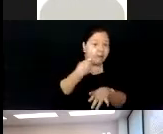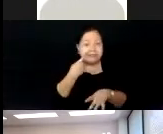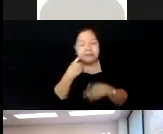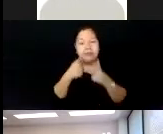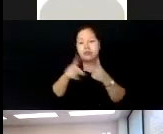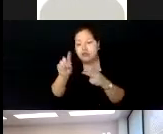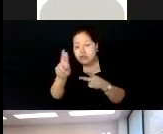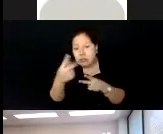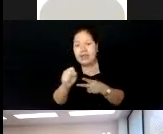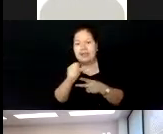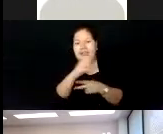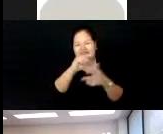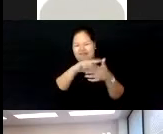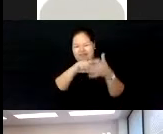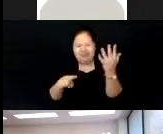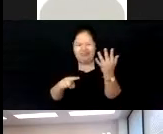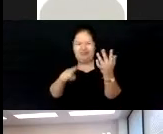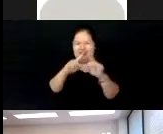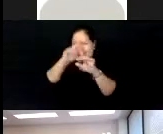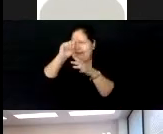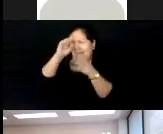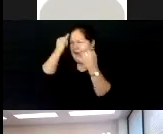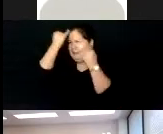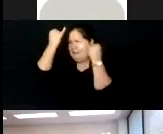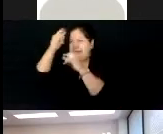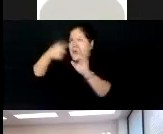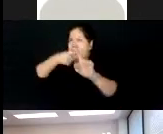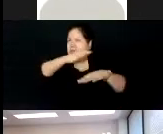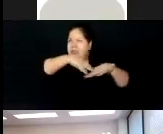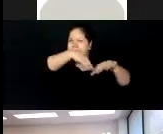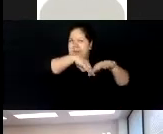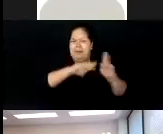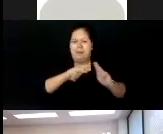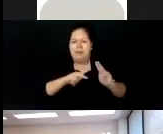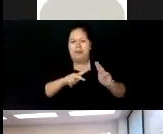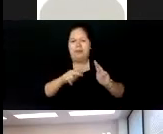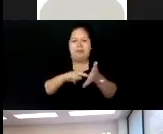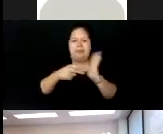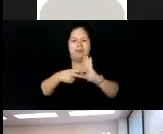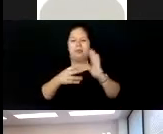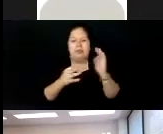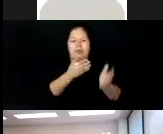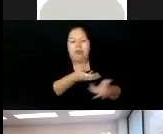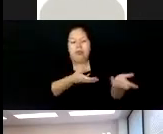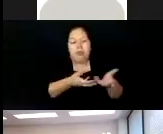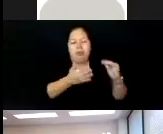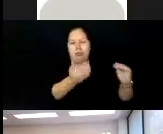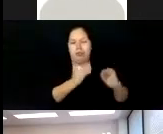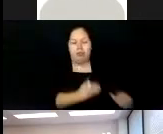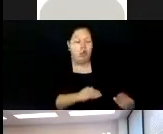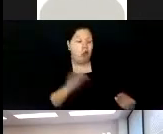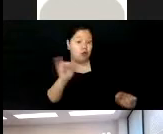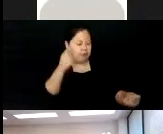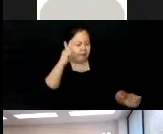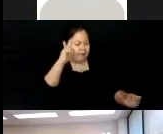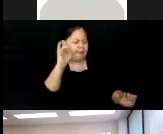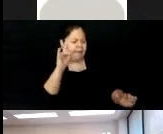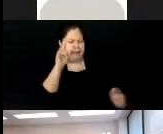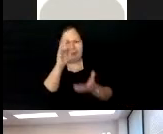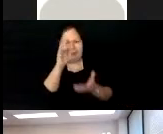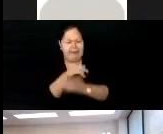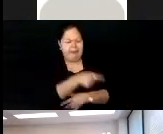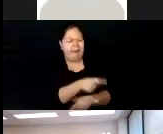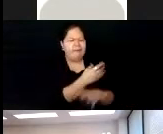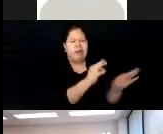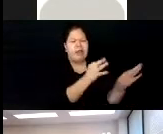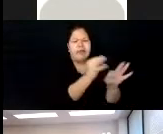being long-lasting beliefs. And further, the notion of Indigenous people getting things for free, including housing and education,